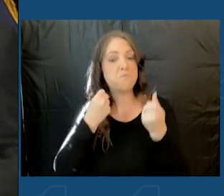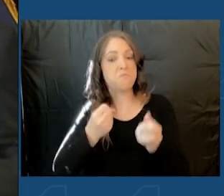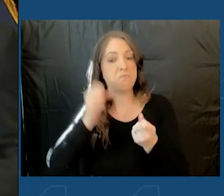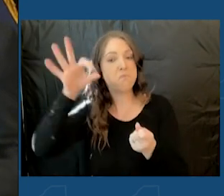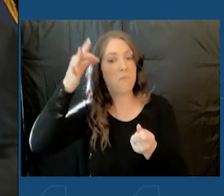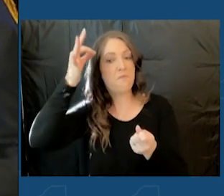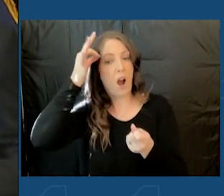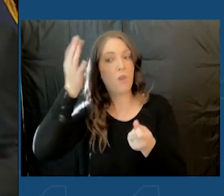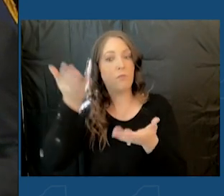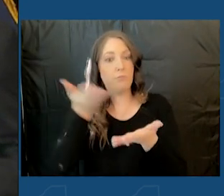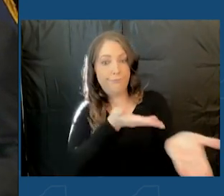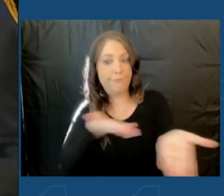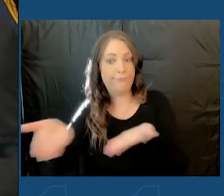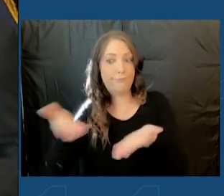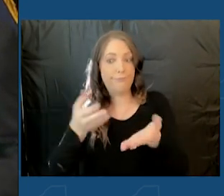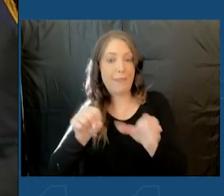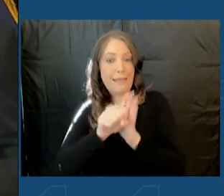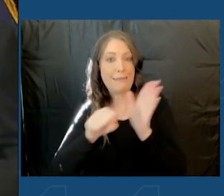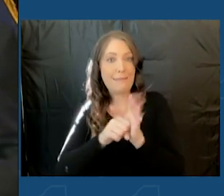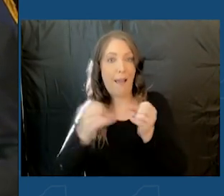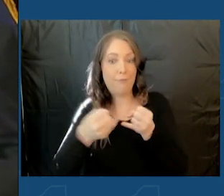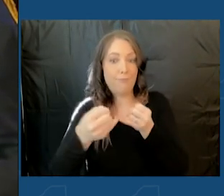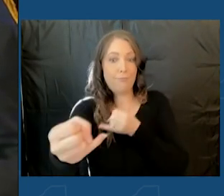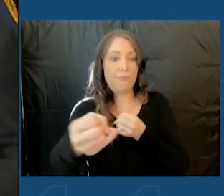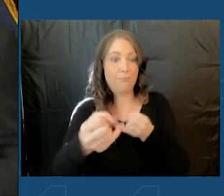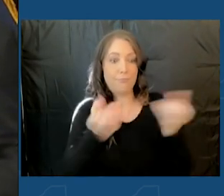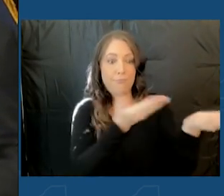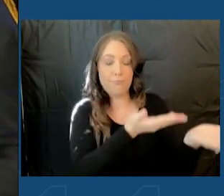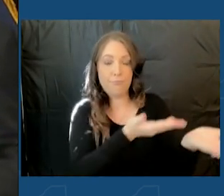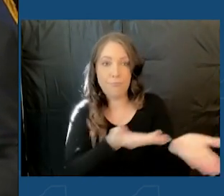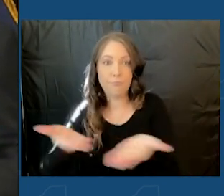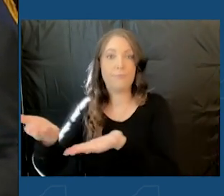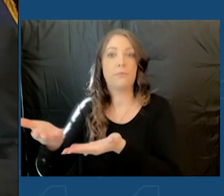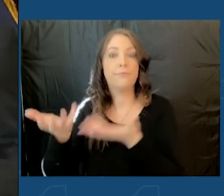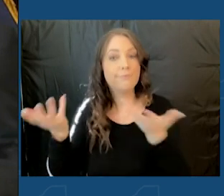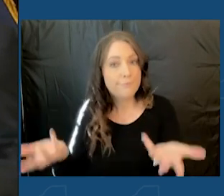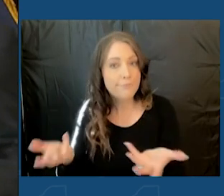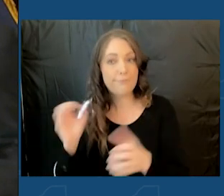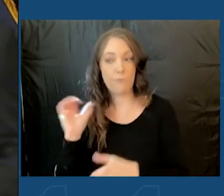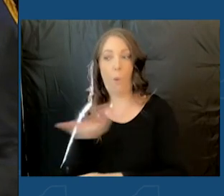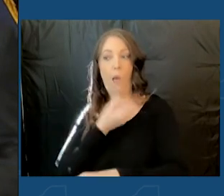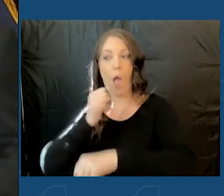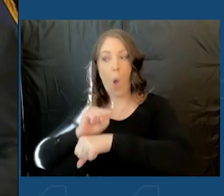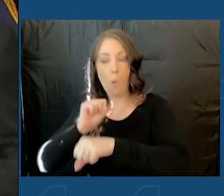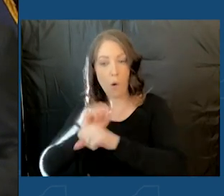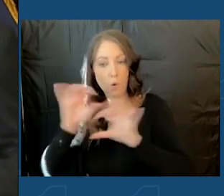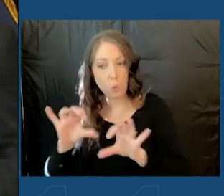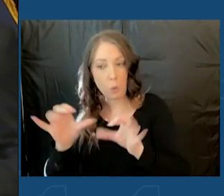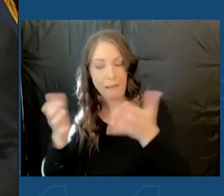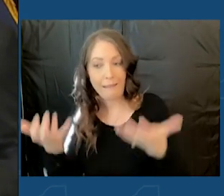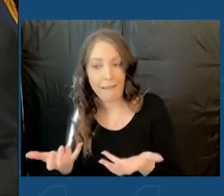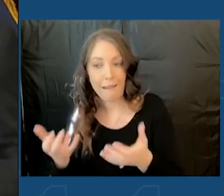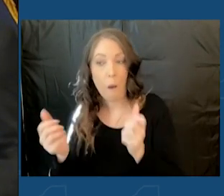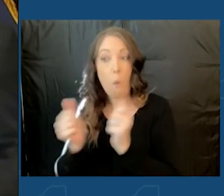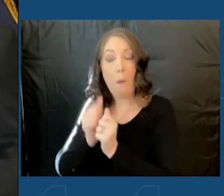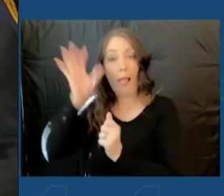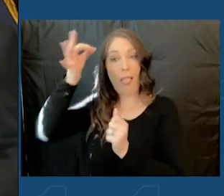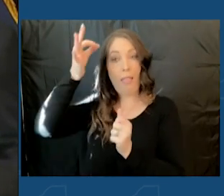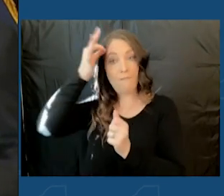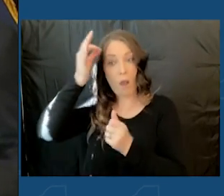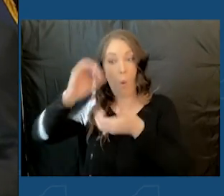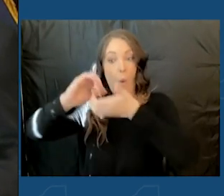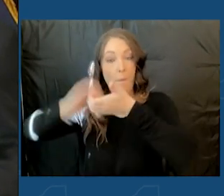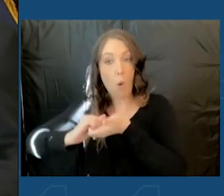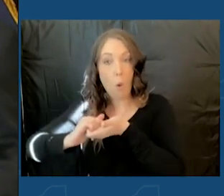crossed state lines with these weapons. Therefore, the work that's being done here and across our state with federal partners is critically